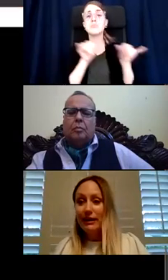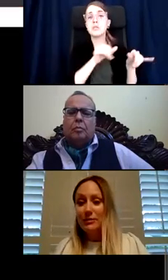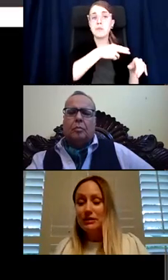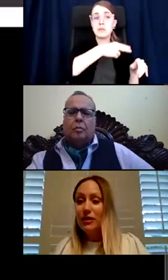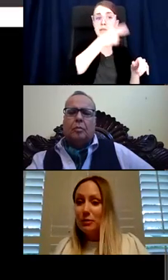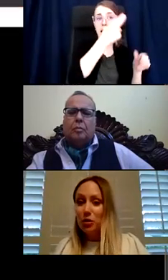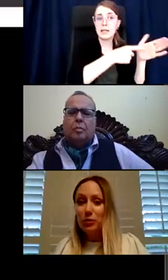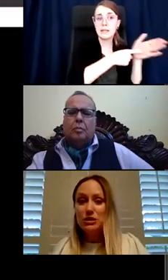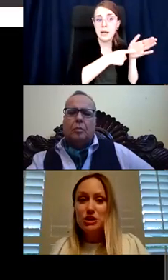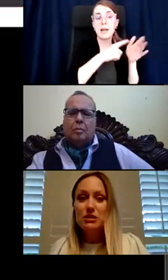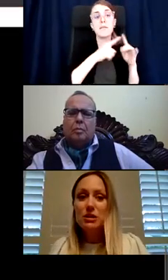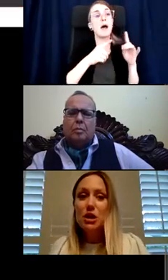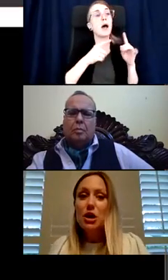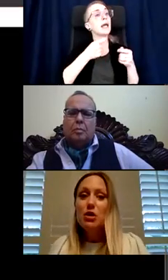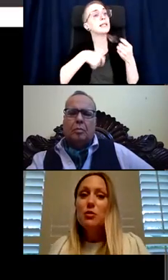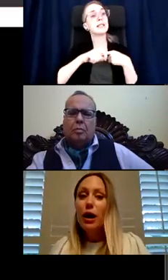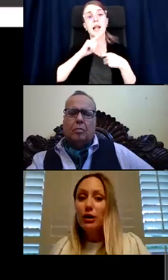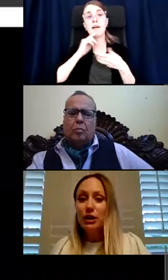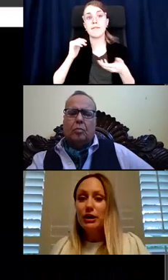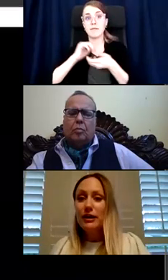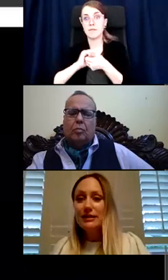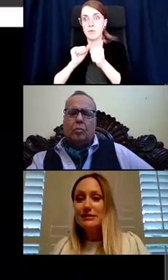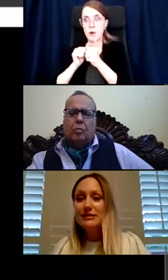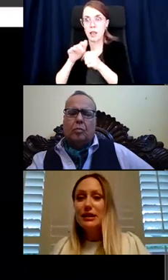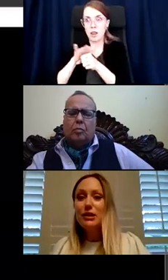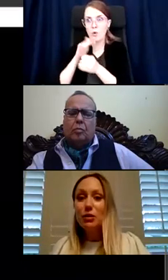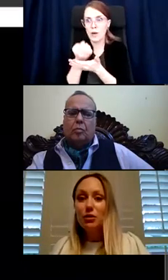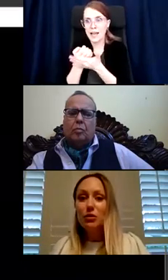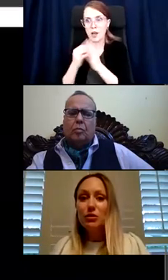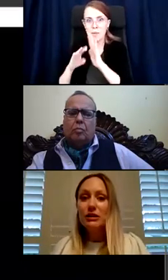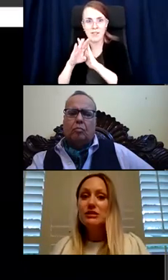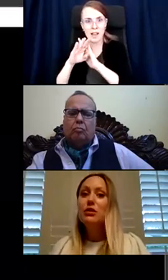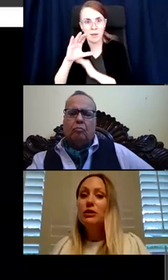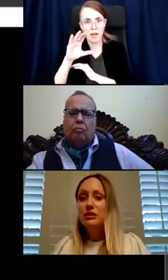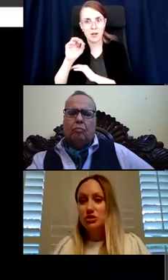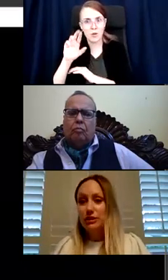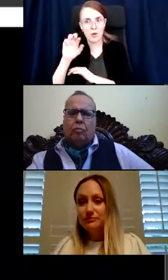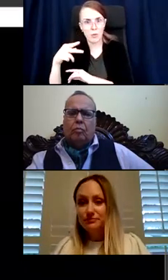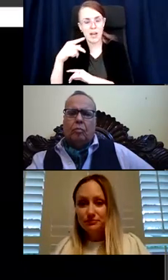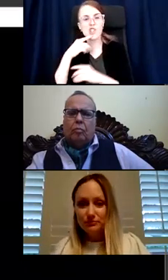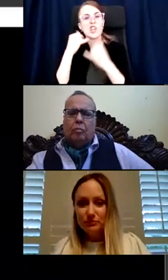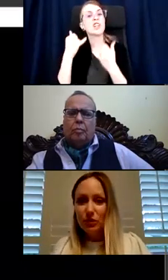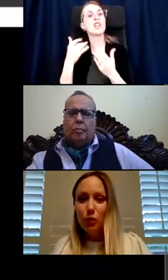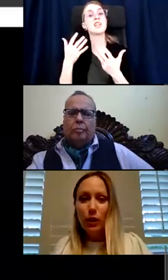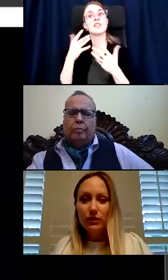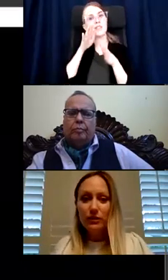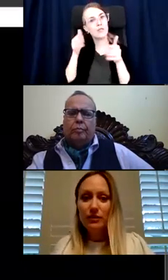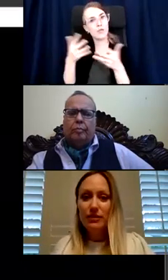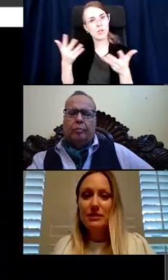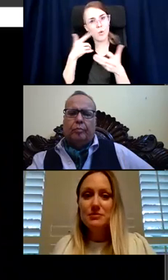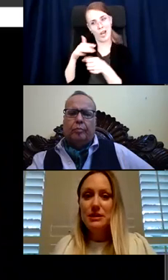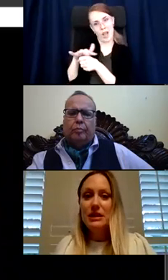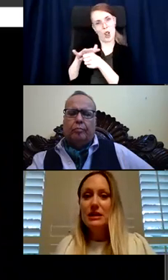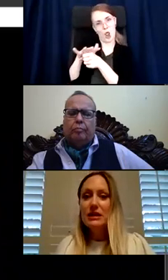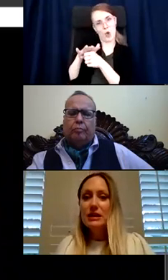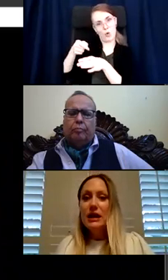local economic development corporation, the partner is local industry, whether